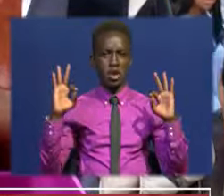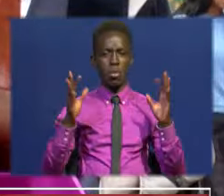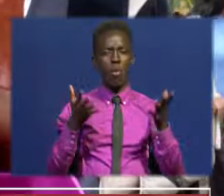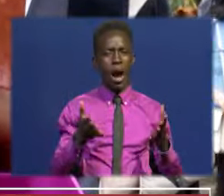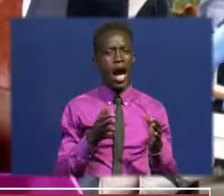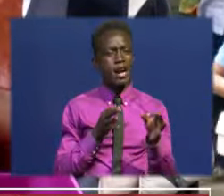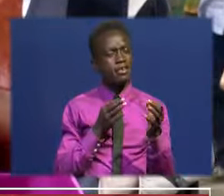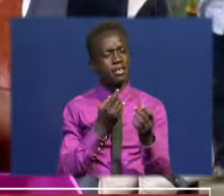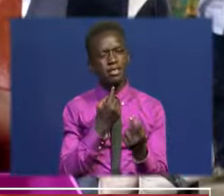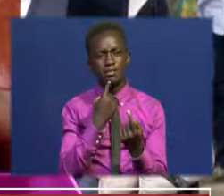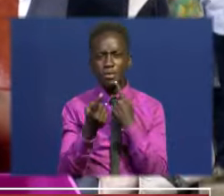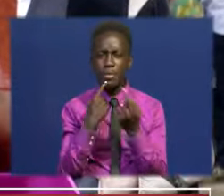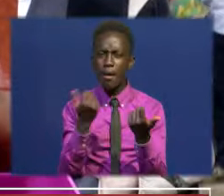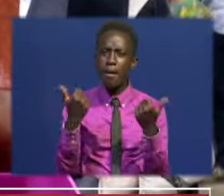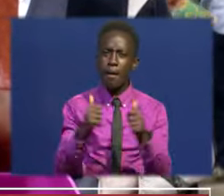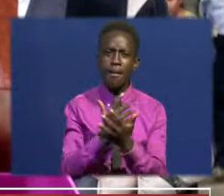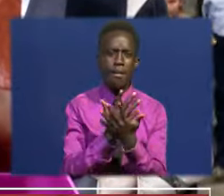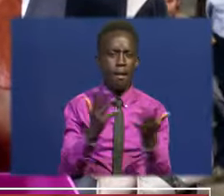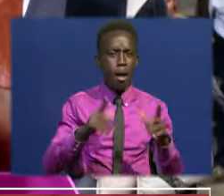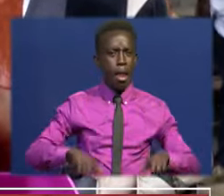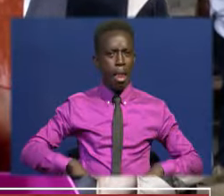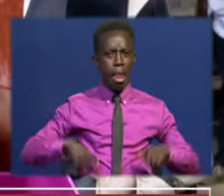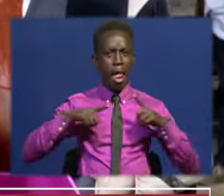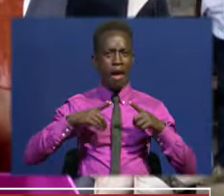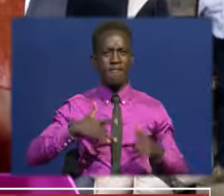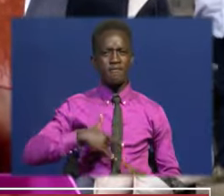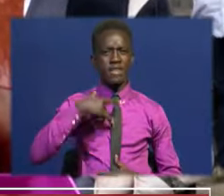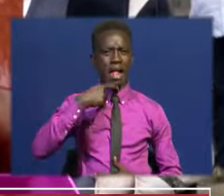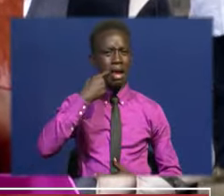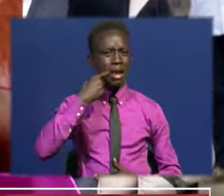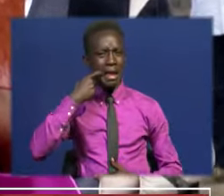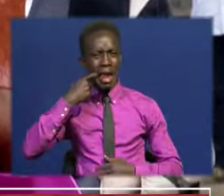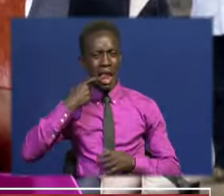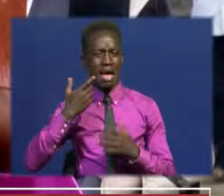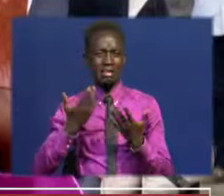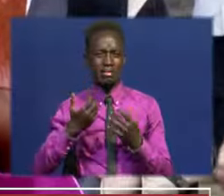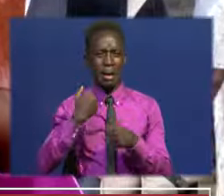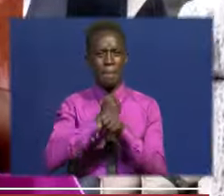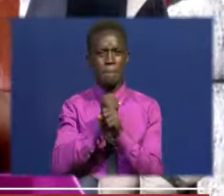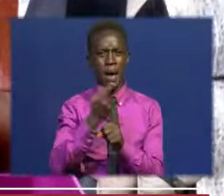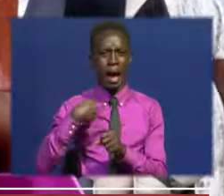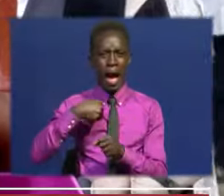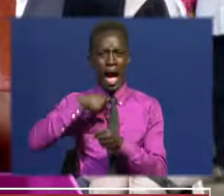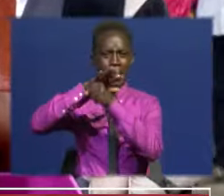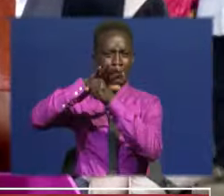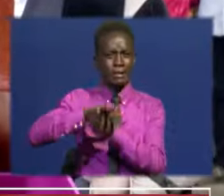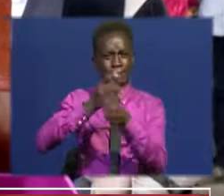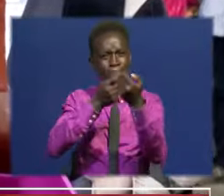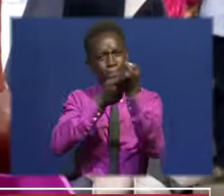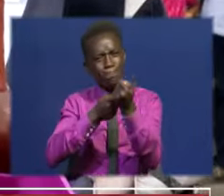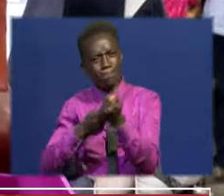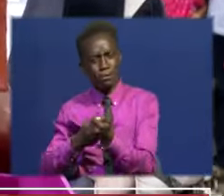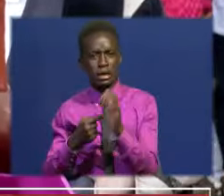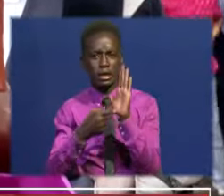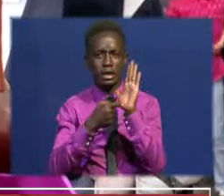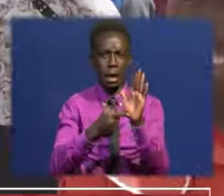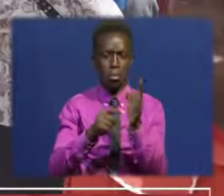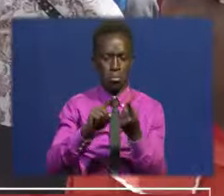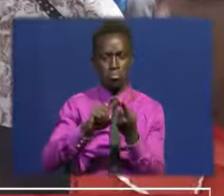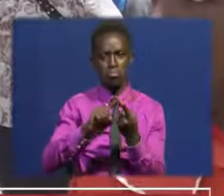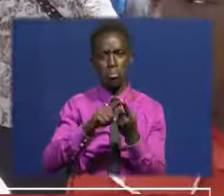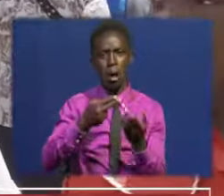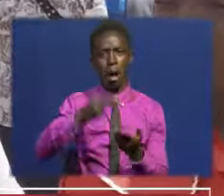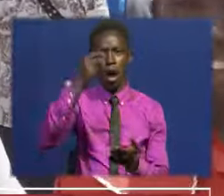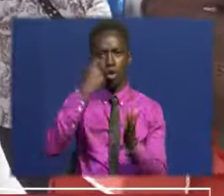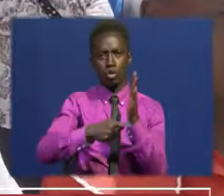today that is holding us, that is weighing us down, such as the high cost of living in this country.